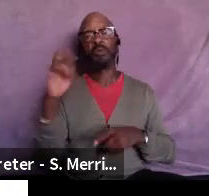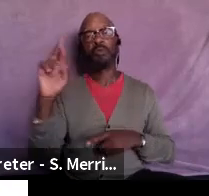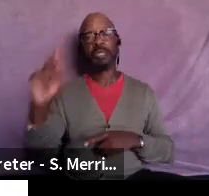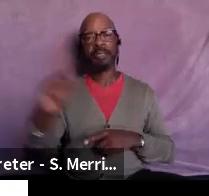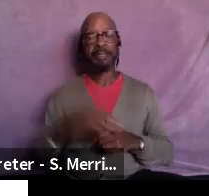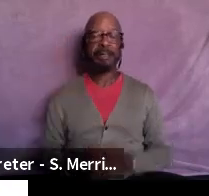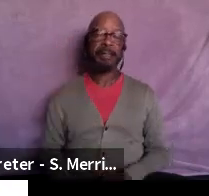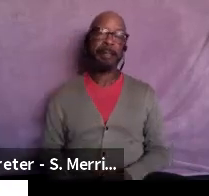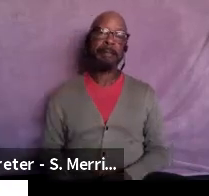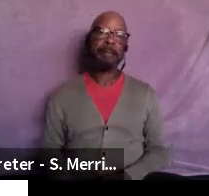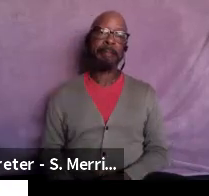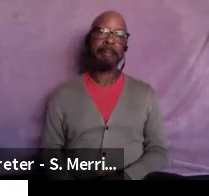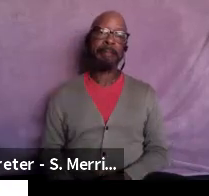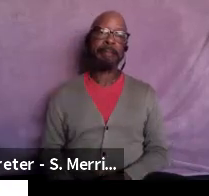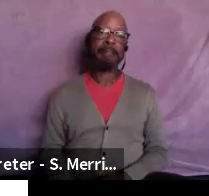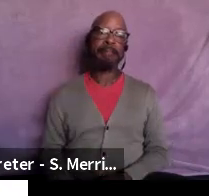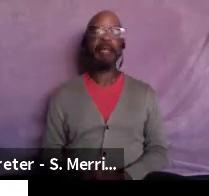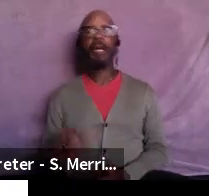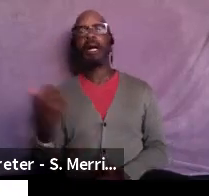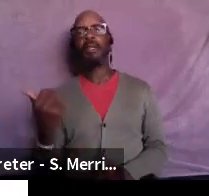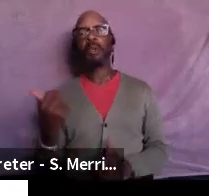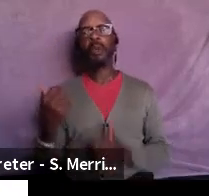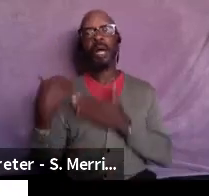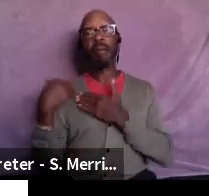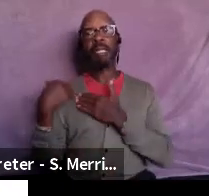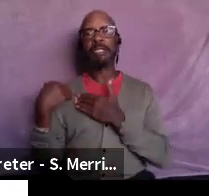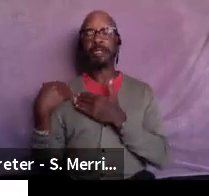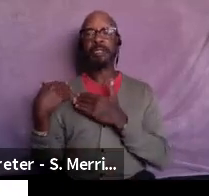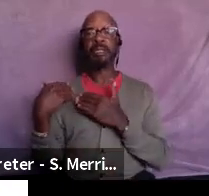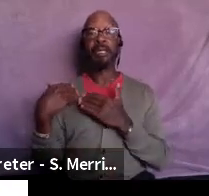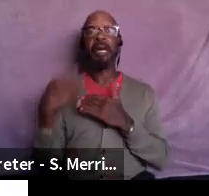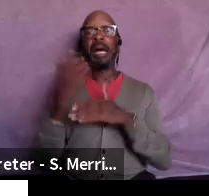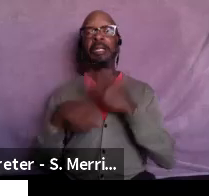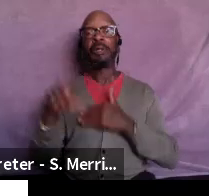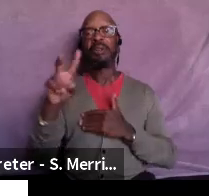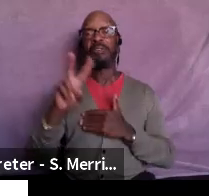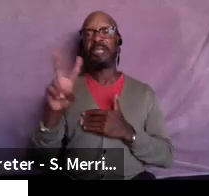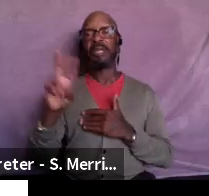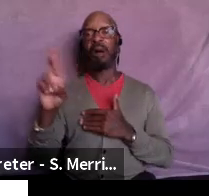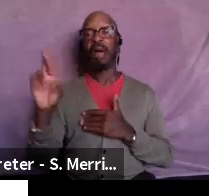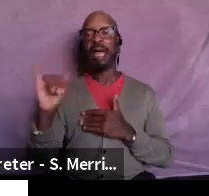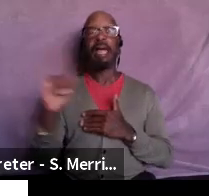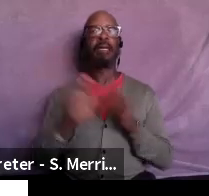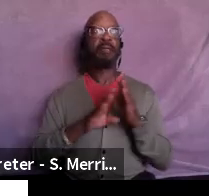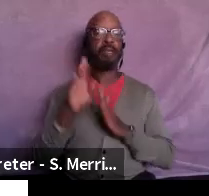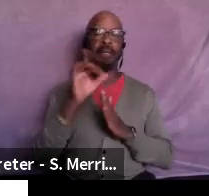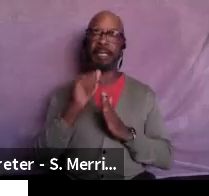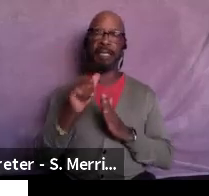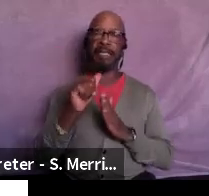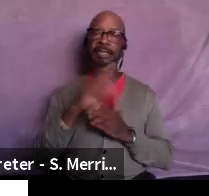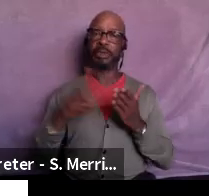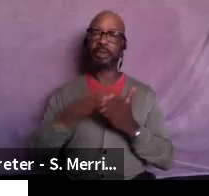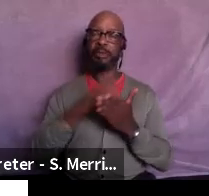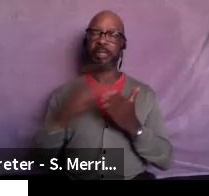And other obligations under the VRA include developing non-discrimination policies, posting